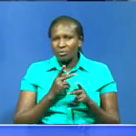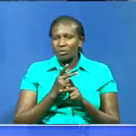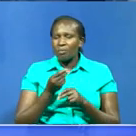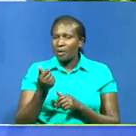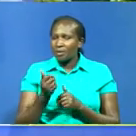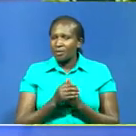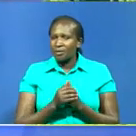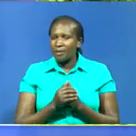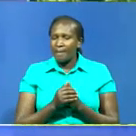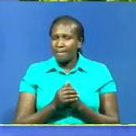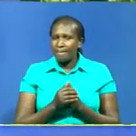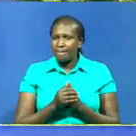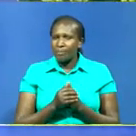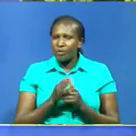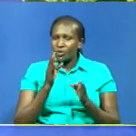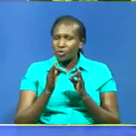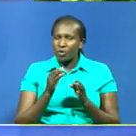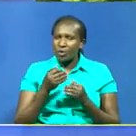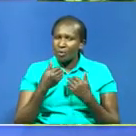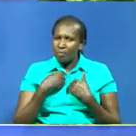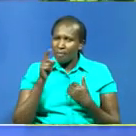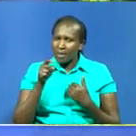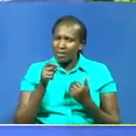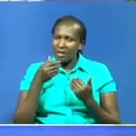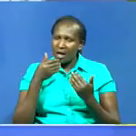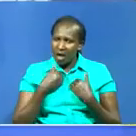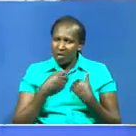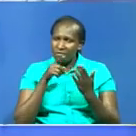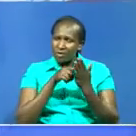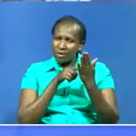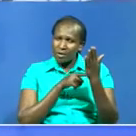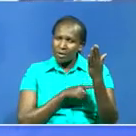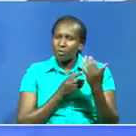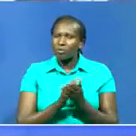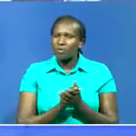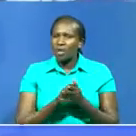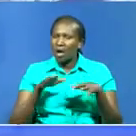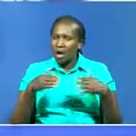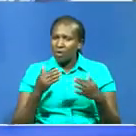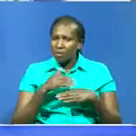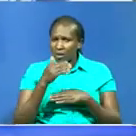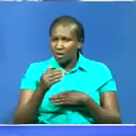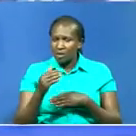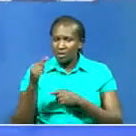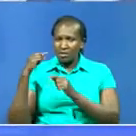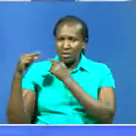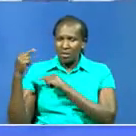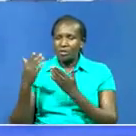they do. So if you don't have a record of what you're doing, how will the next generation come and